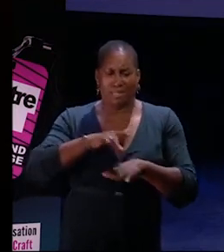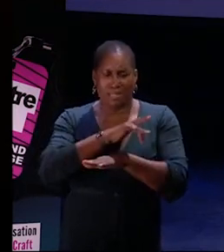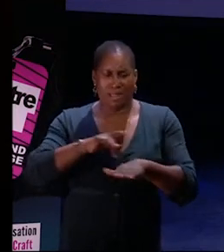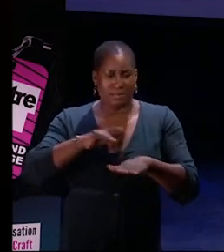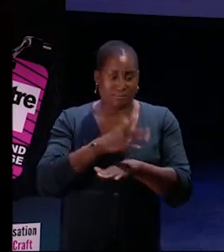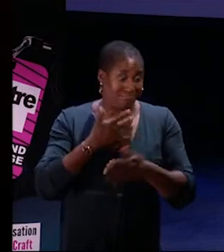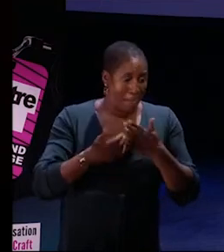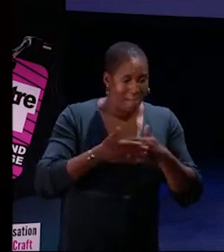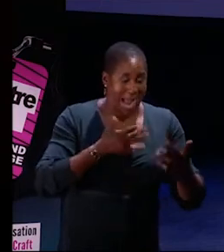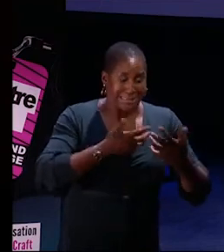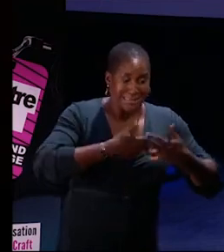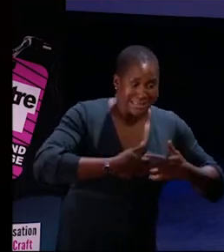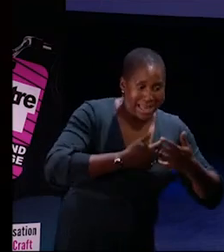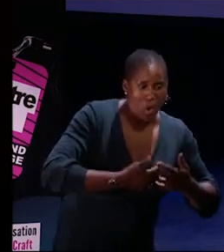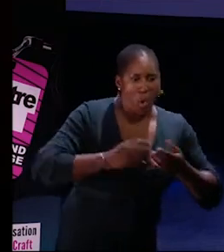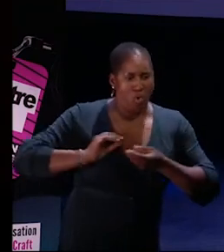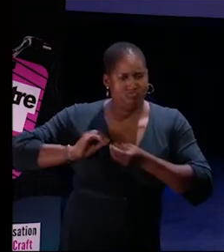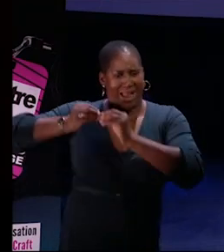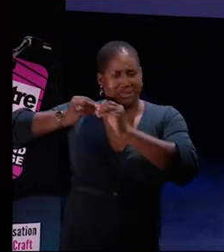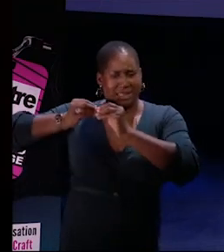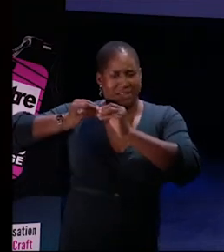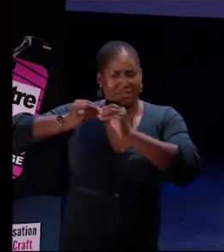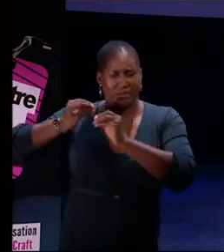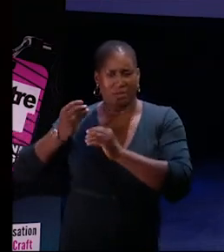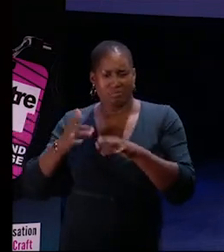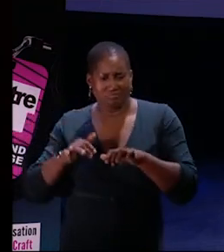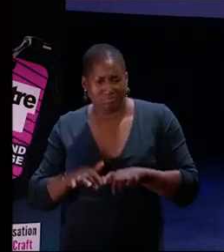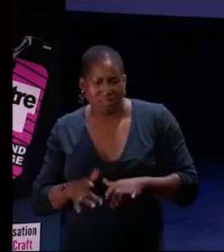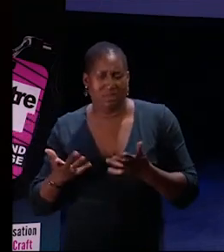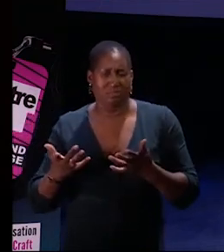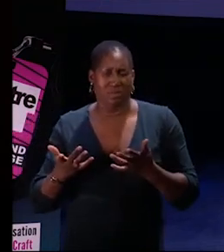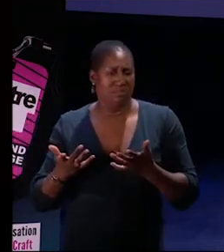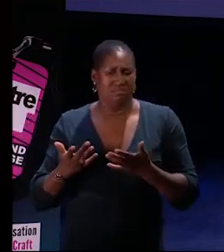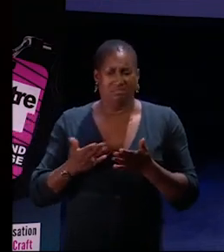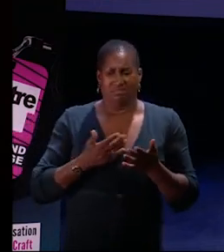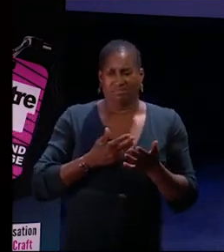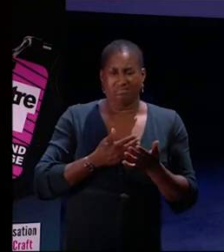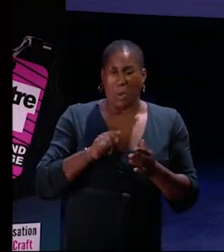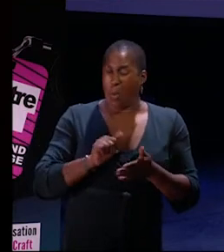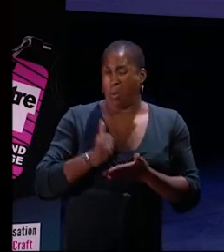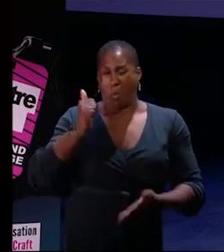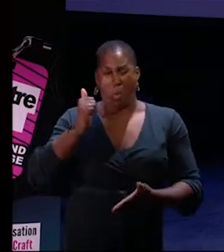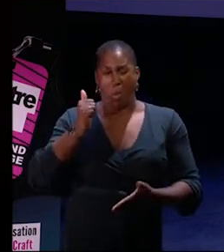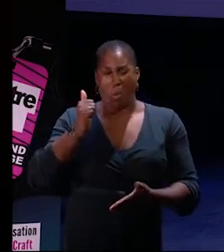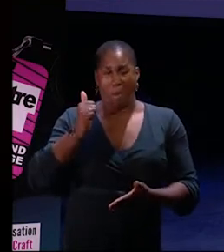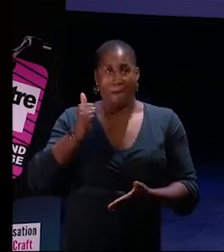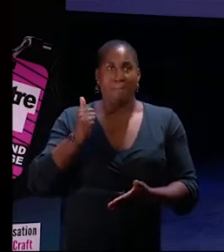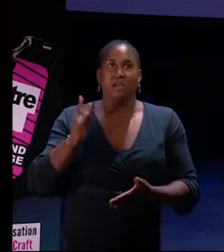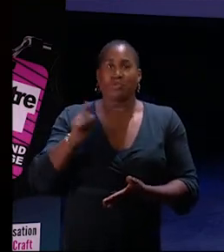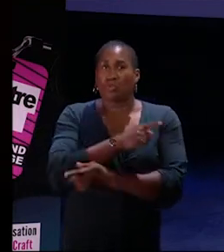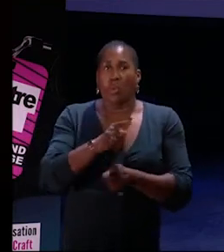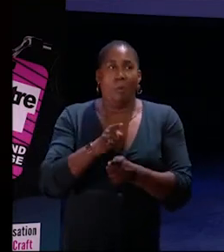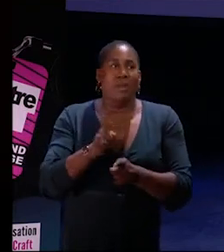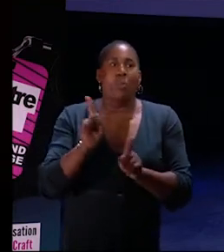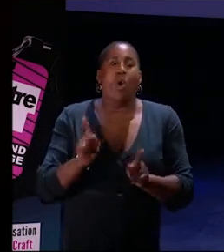it's the admin or creative side of the actual industry. You know, one of the other great things is just be a sponge. I use that term